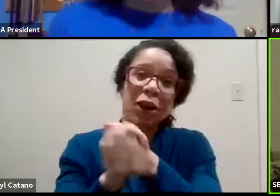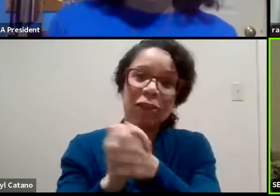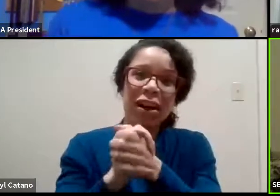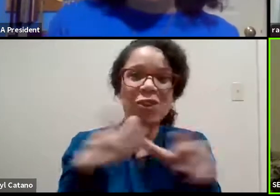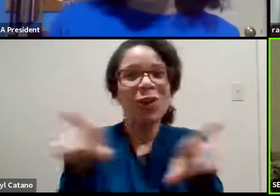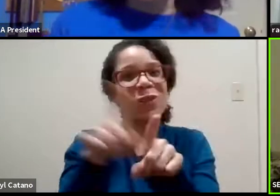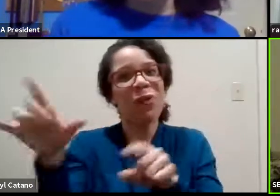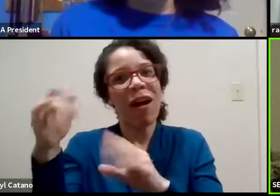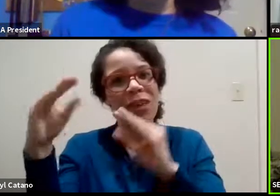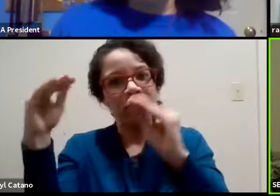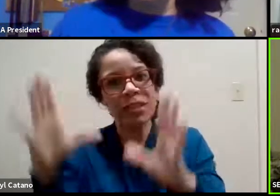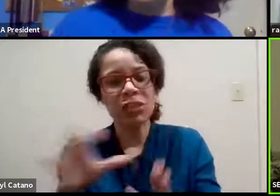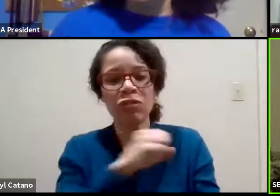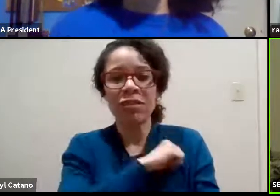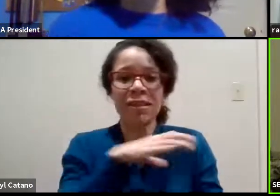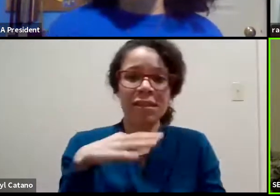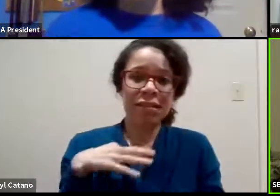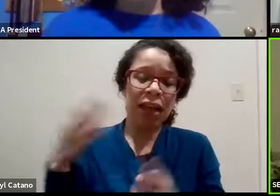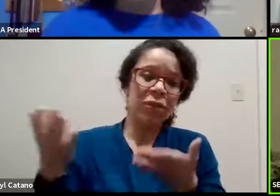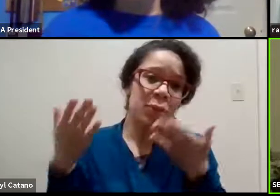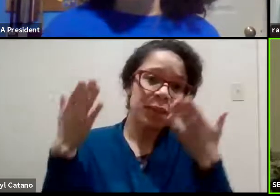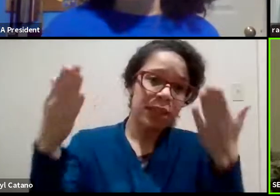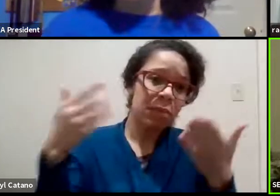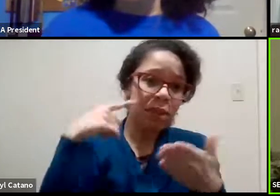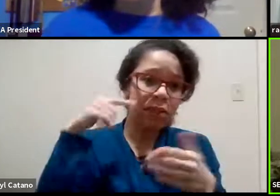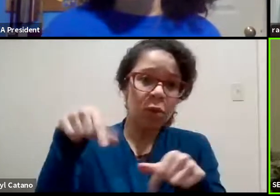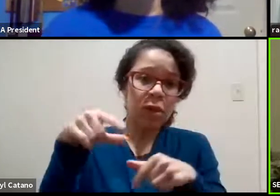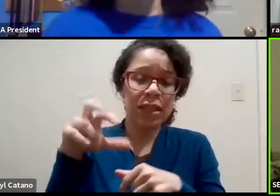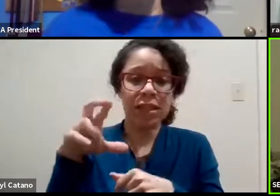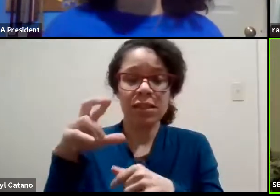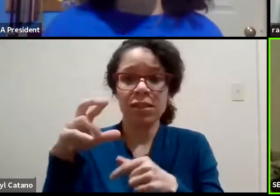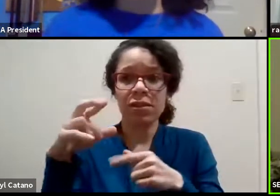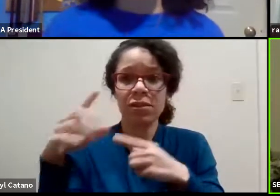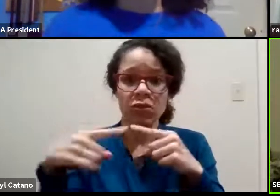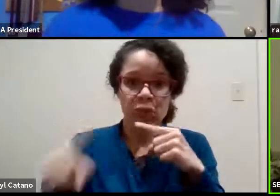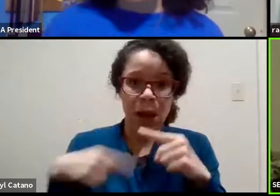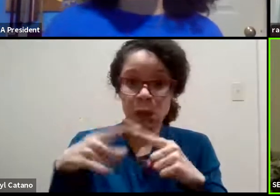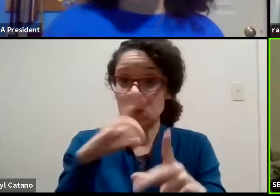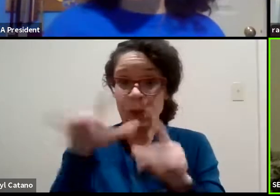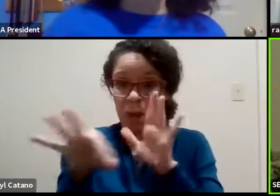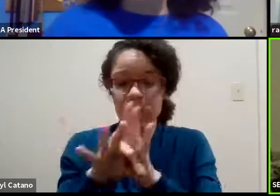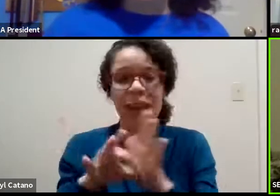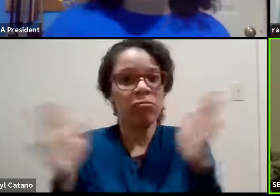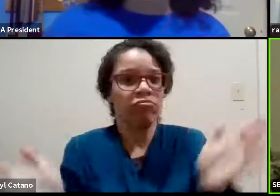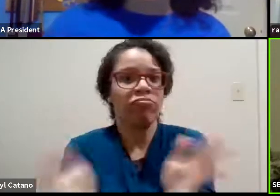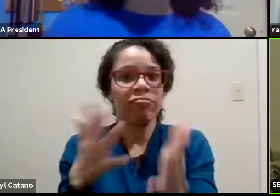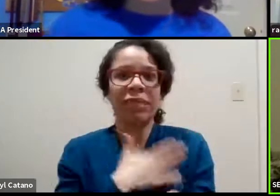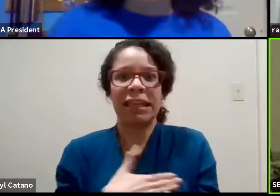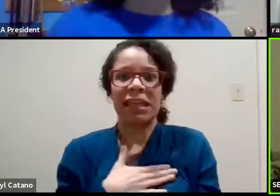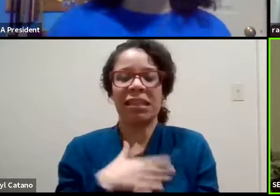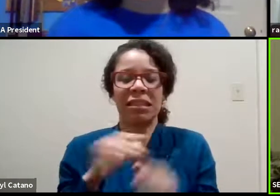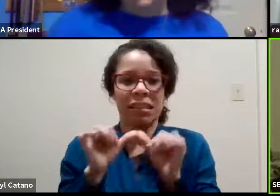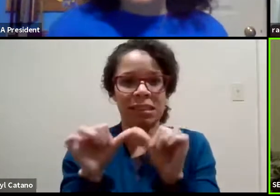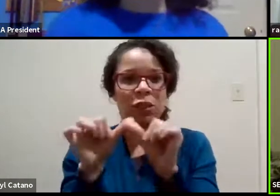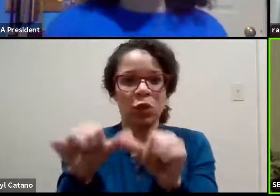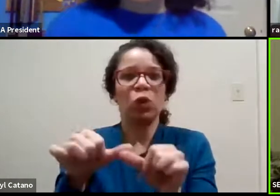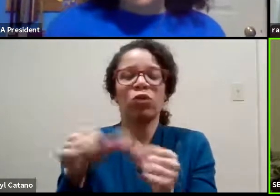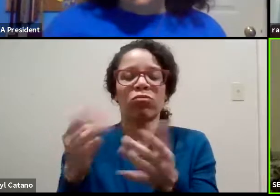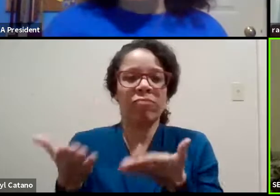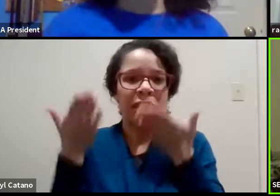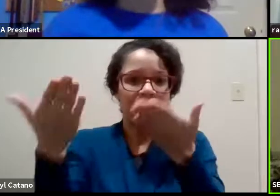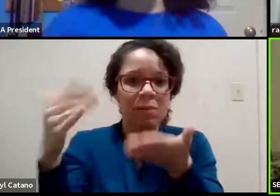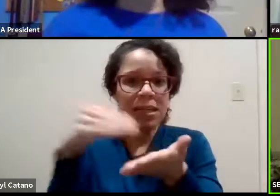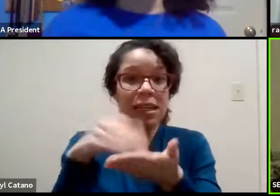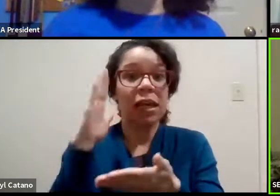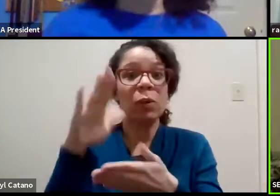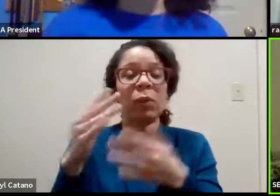other teachers and staff who submitted for this round and were not selected, we urge you to submit again. We'll have two further